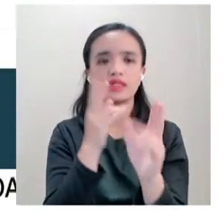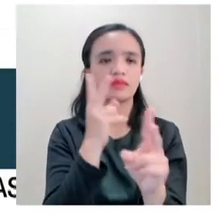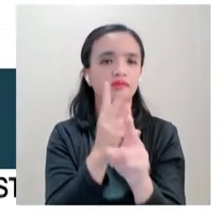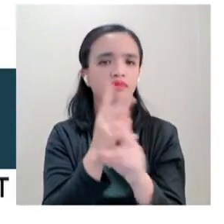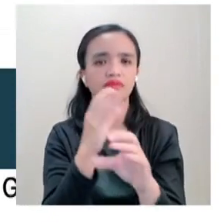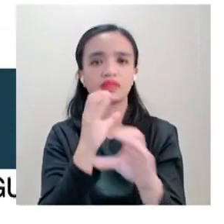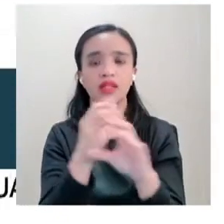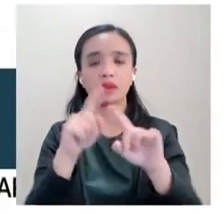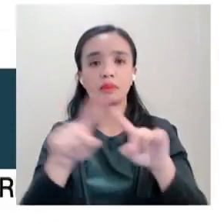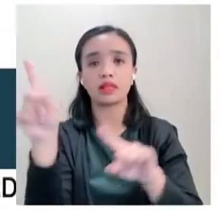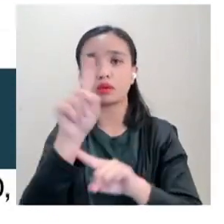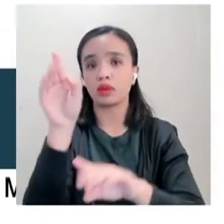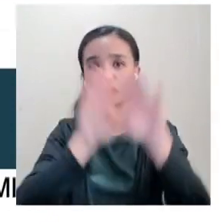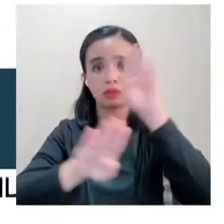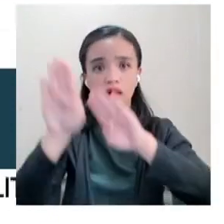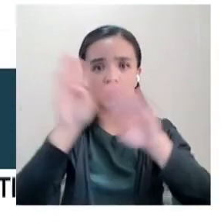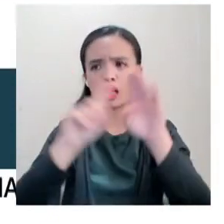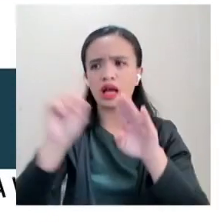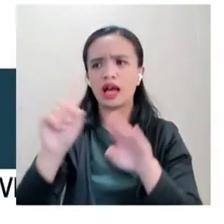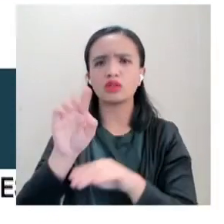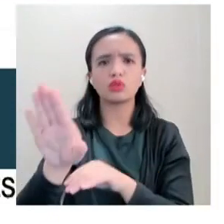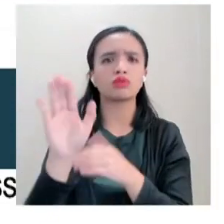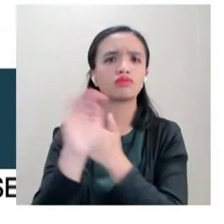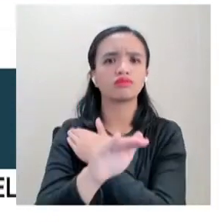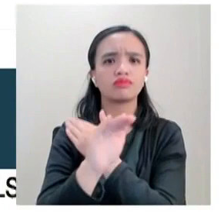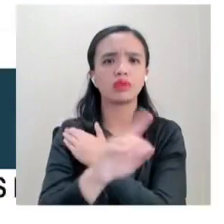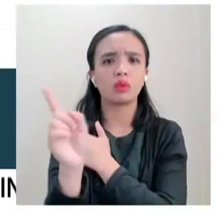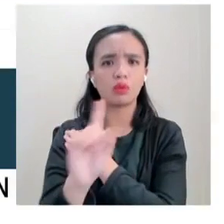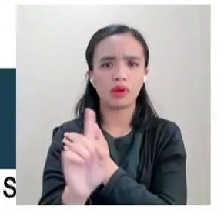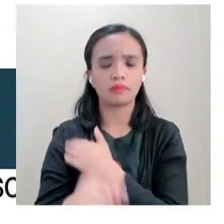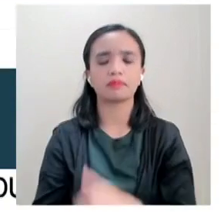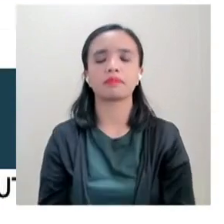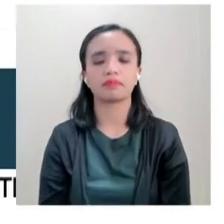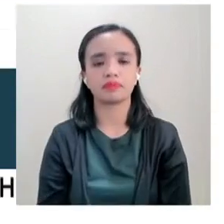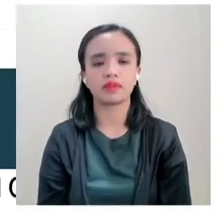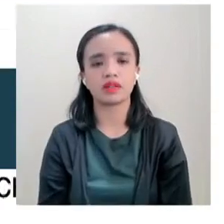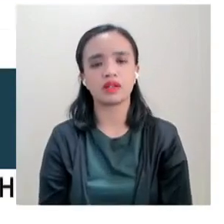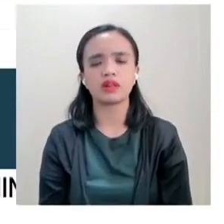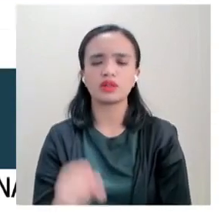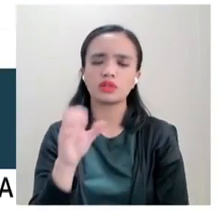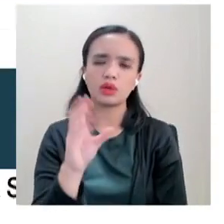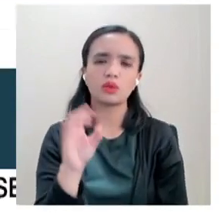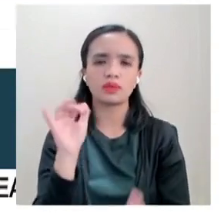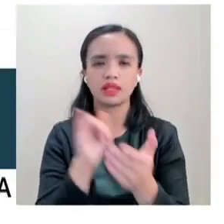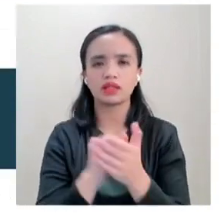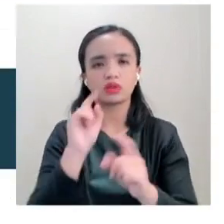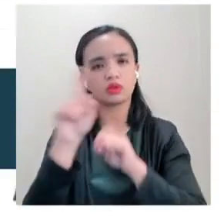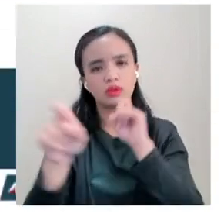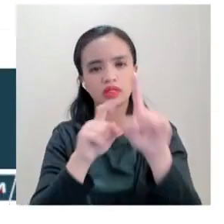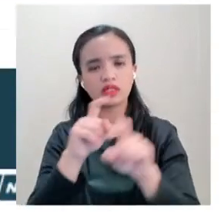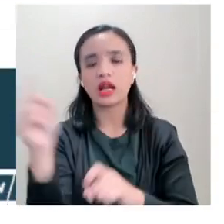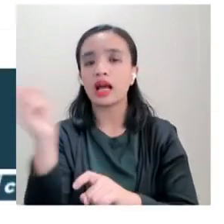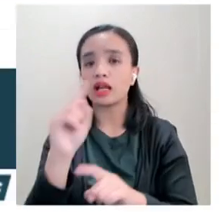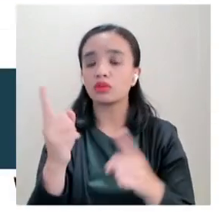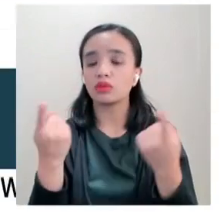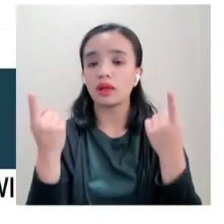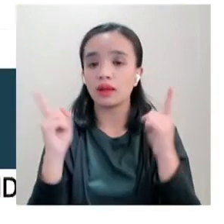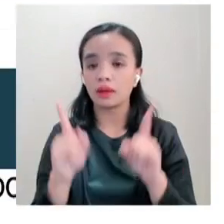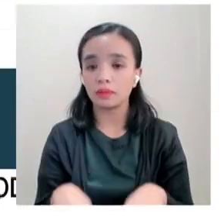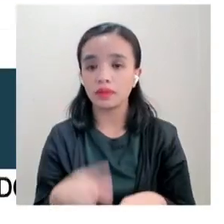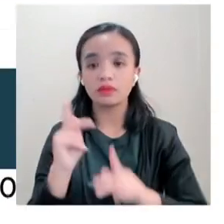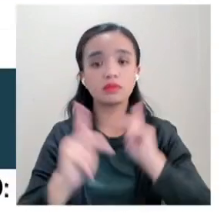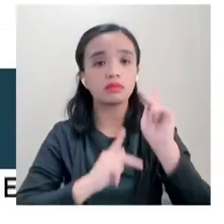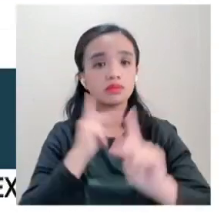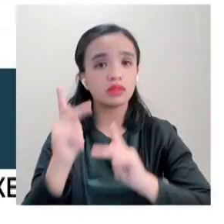ngayon doon is what will be his accountability. So, medyo yun nga ang katanungan. And then, what will happen to the people inside